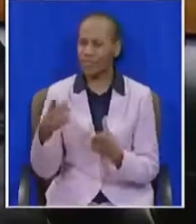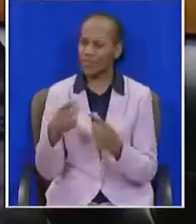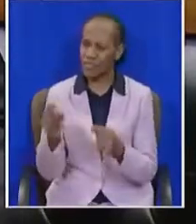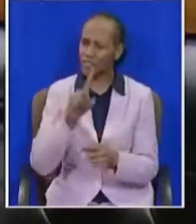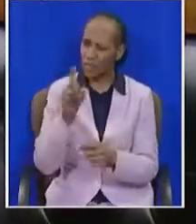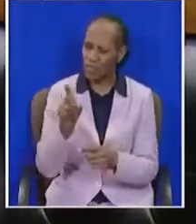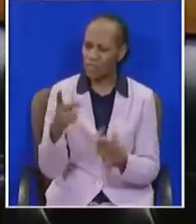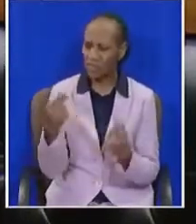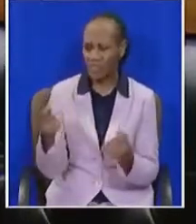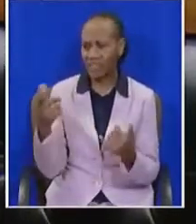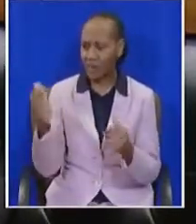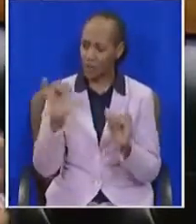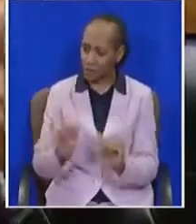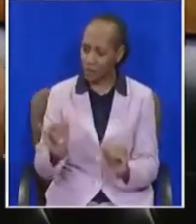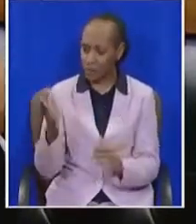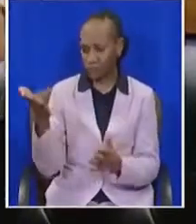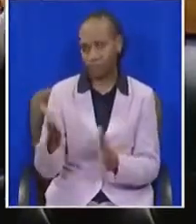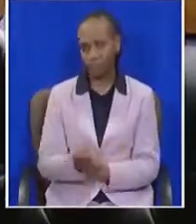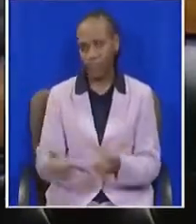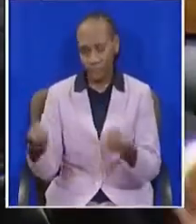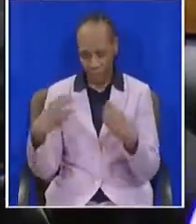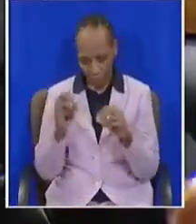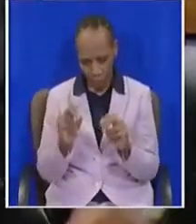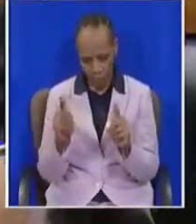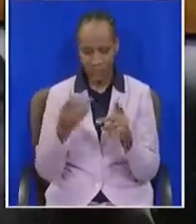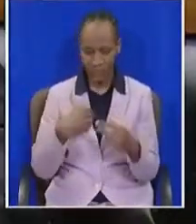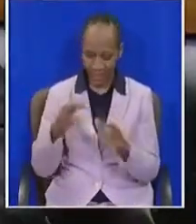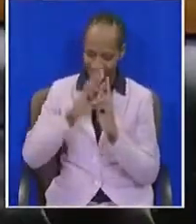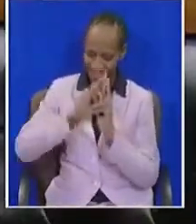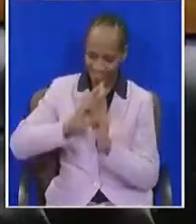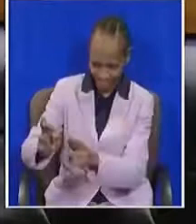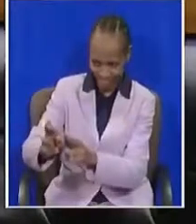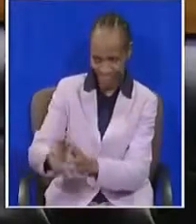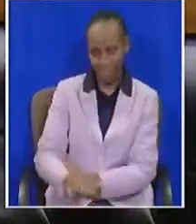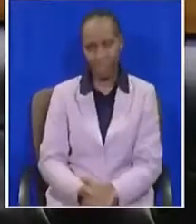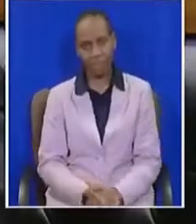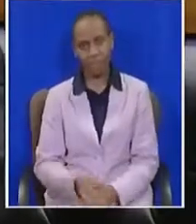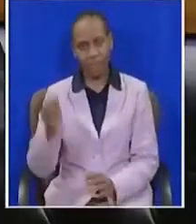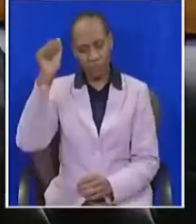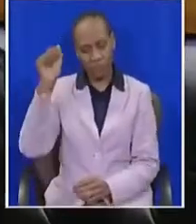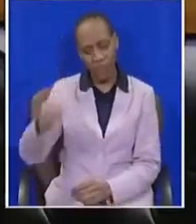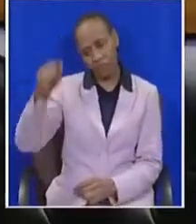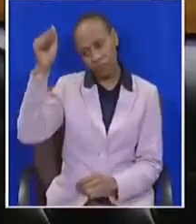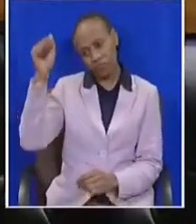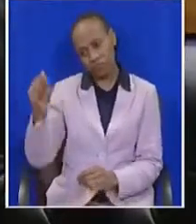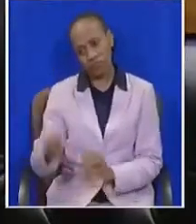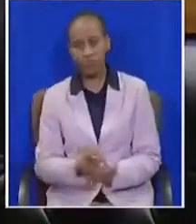a question. Allow me to answer you. Yebo.